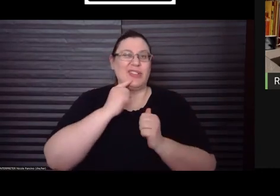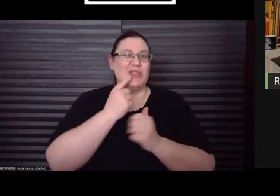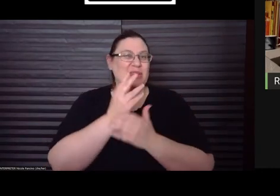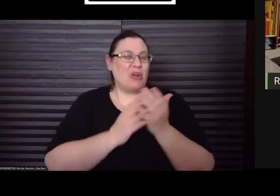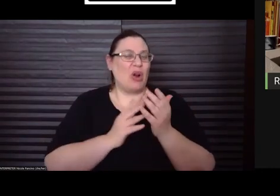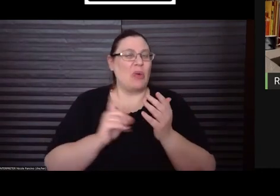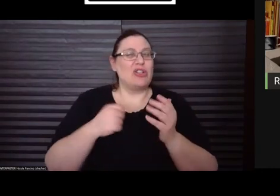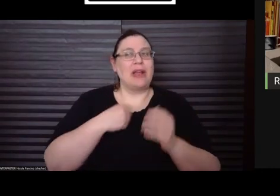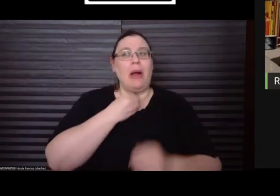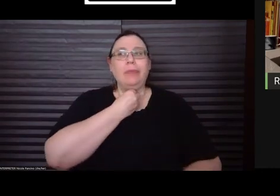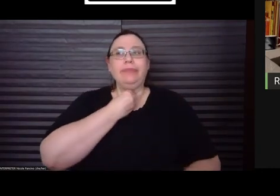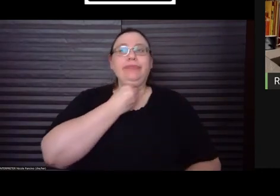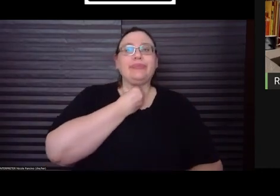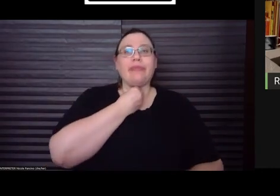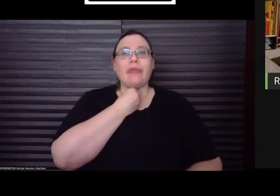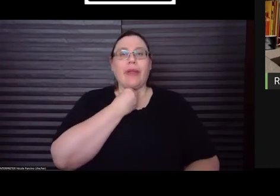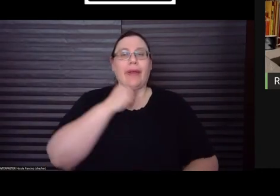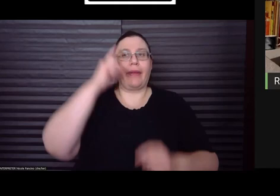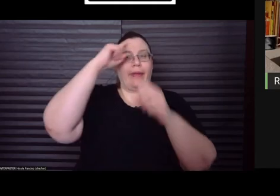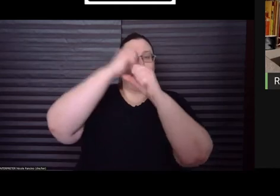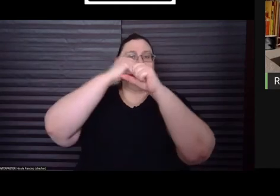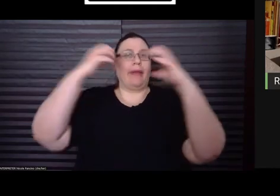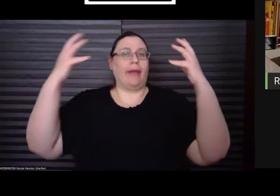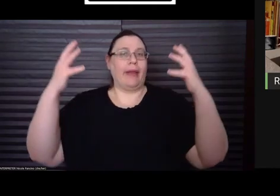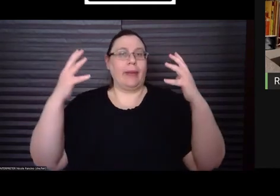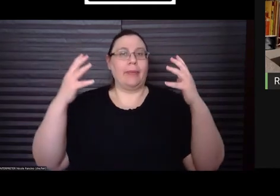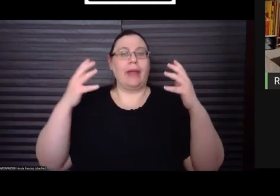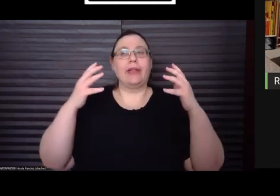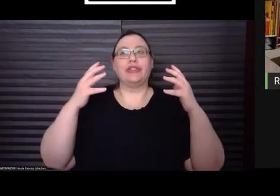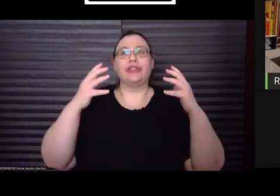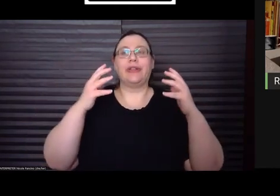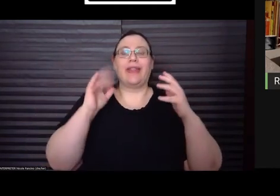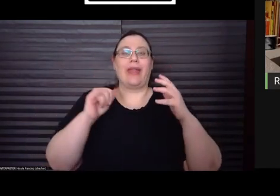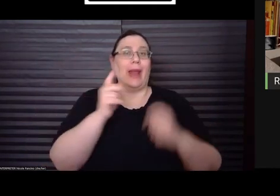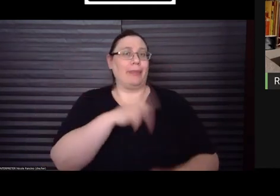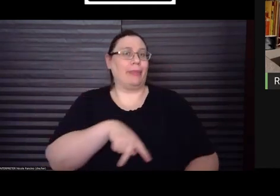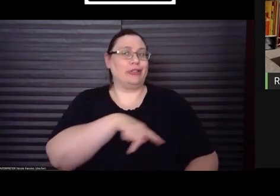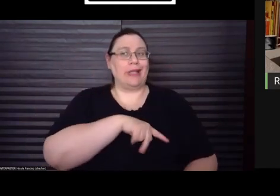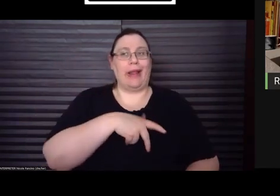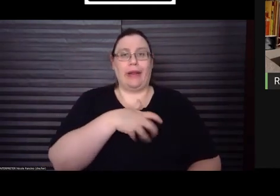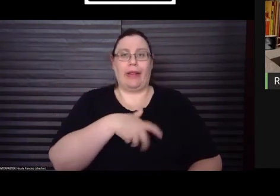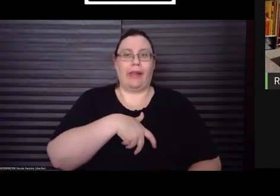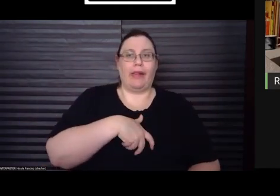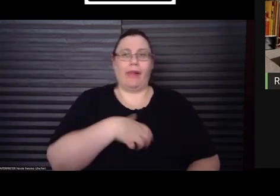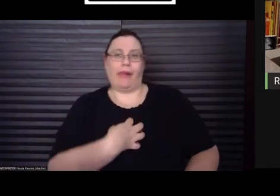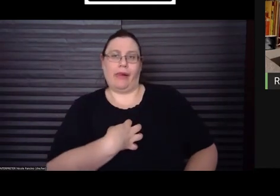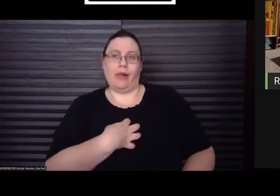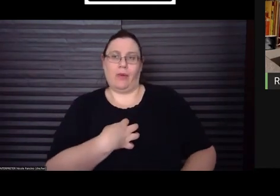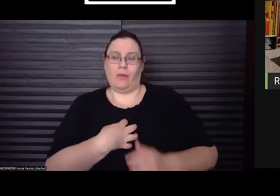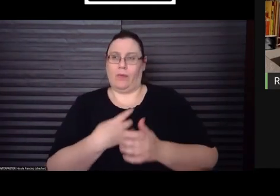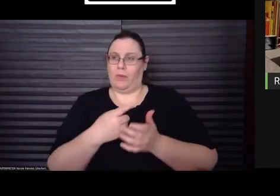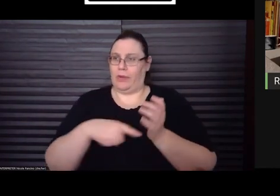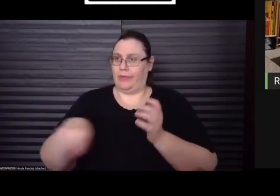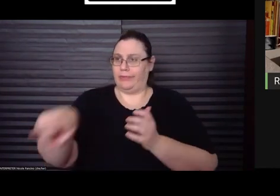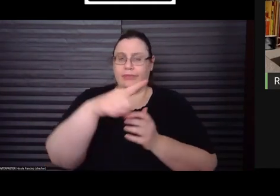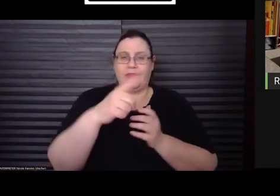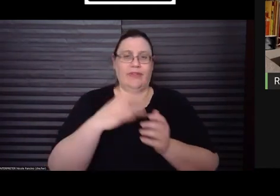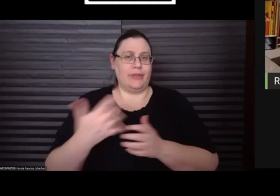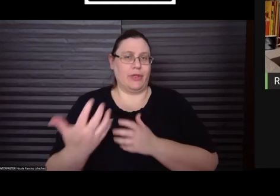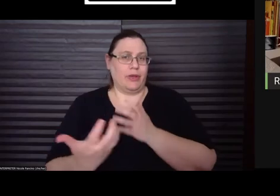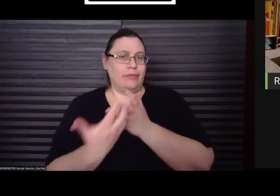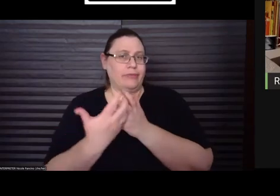kind of her clearing her throat and sort of imagining that she's sort of like turning on the personality that's appropriate there. And then it kind